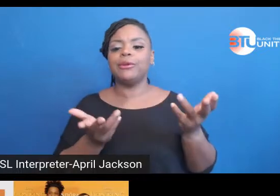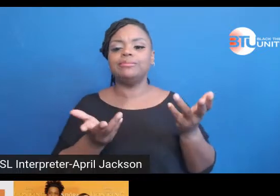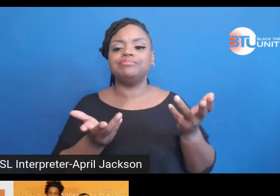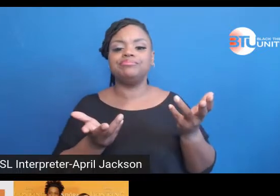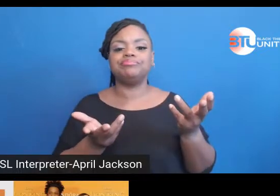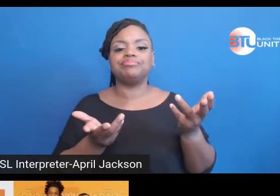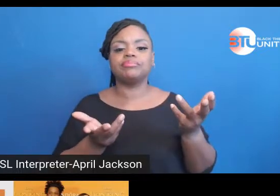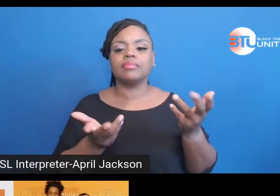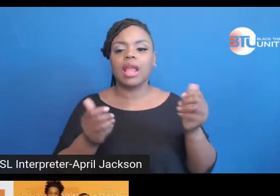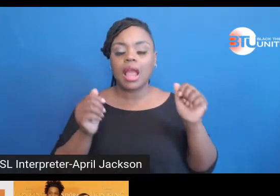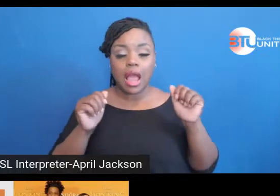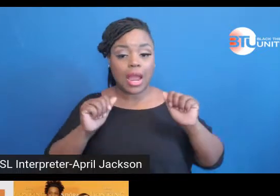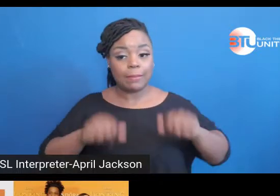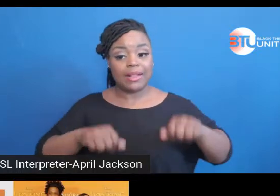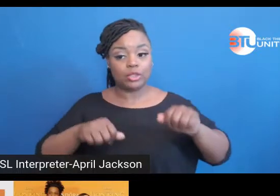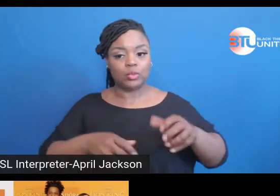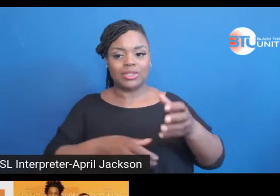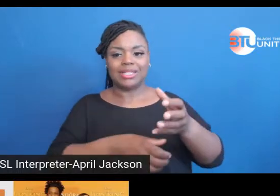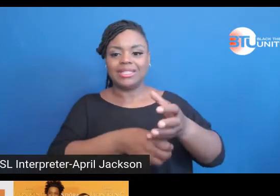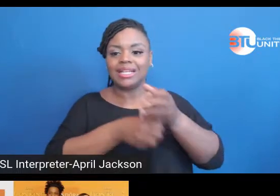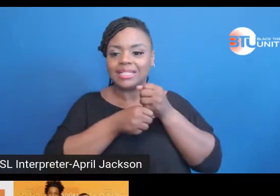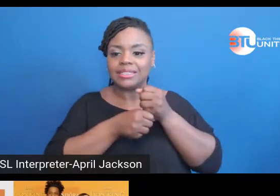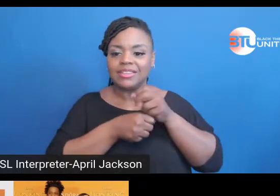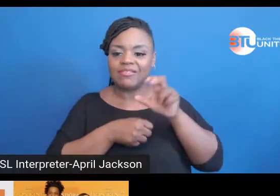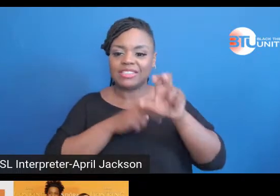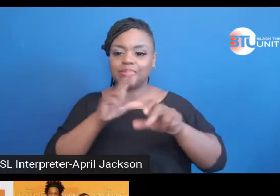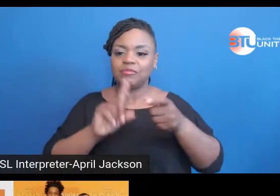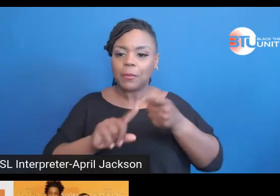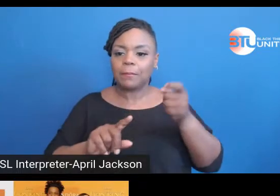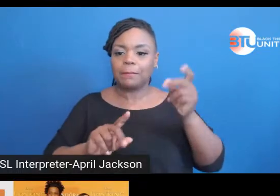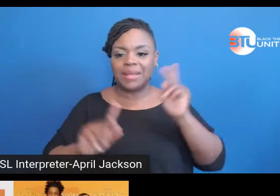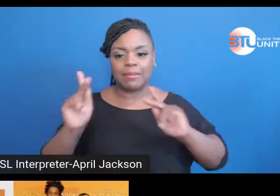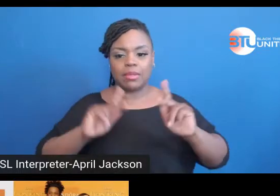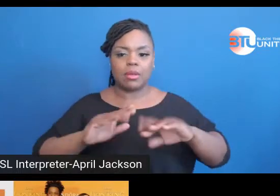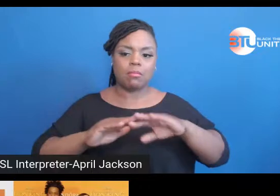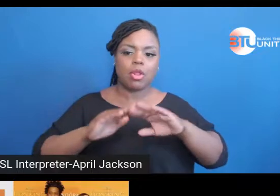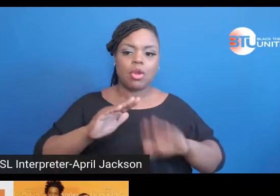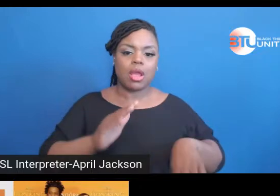attract investments from people below a certain amount.